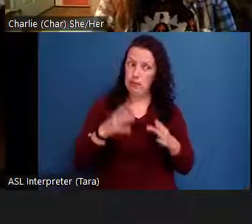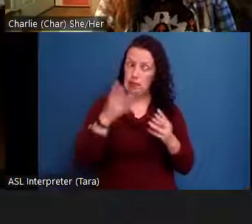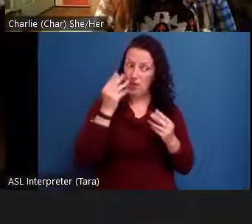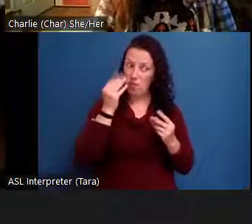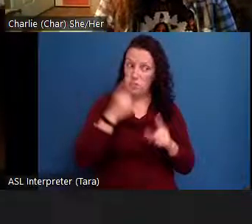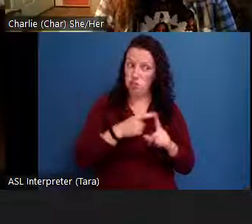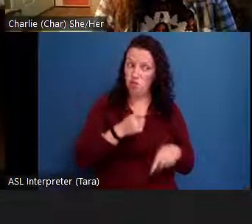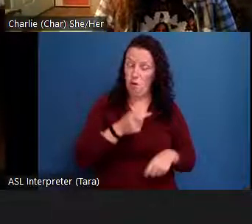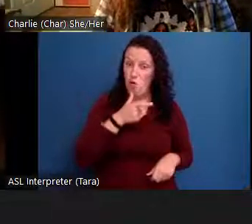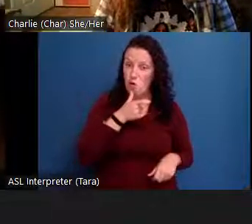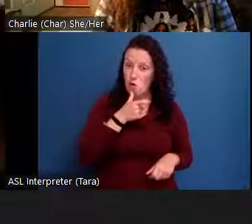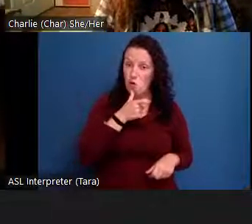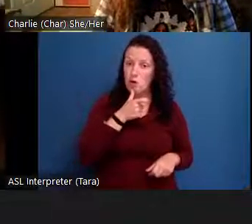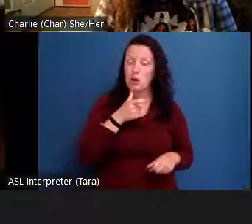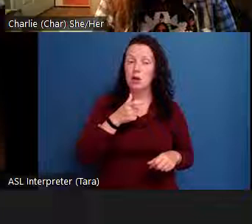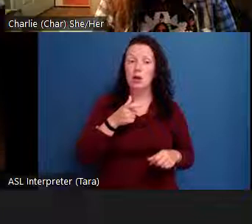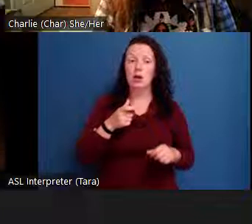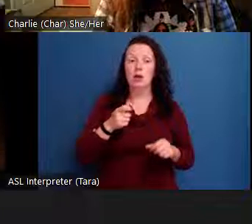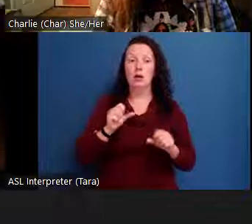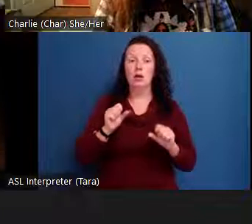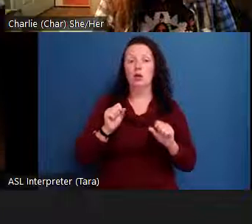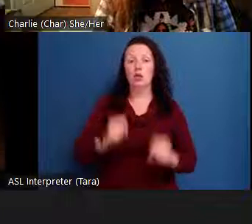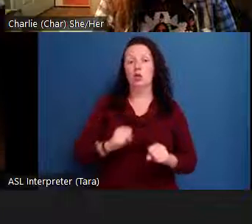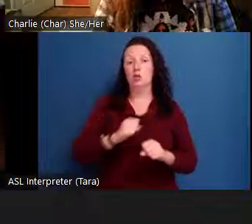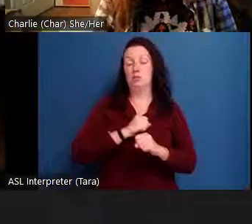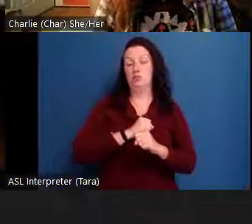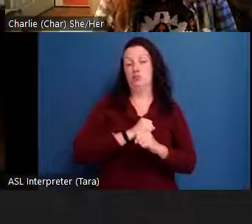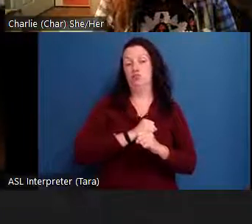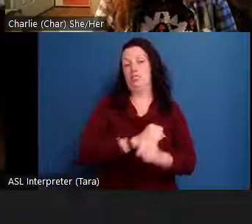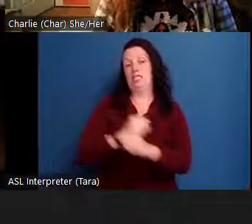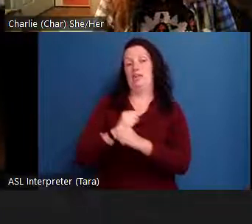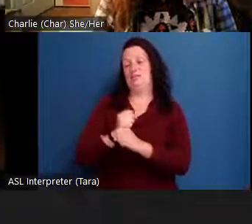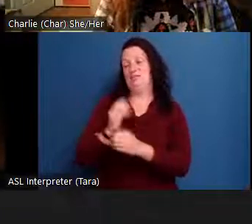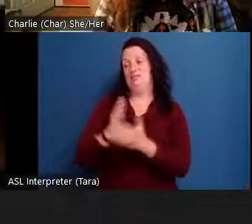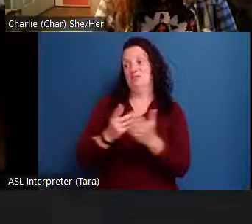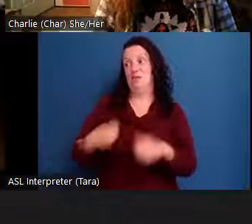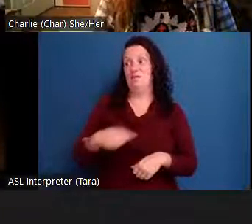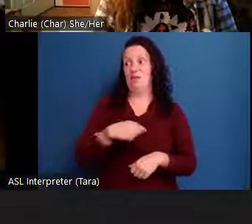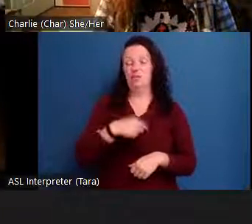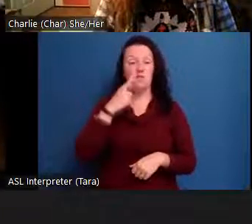protect some of us in perhaps tense community situations.